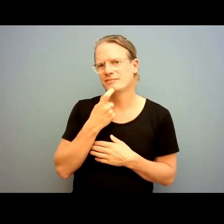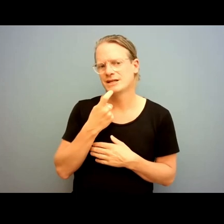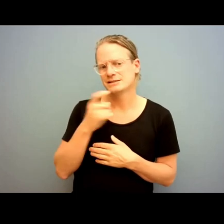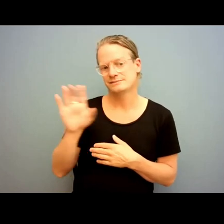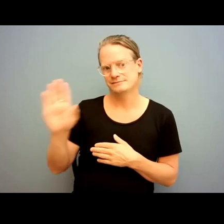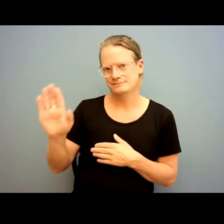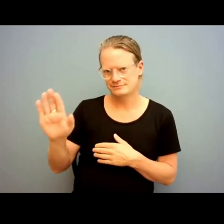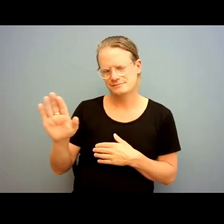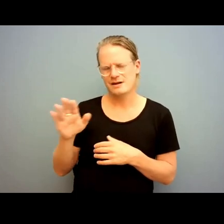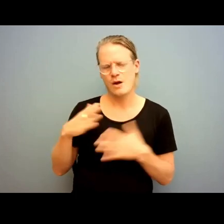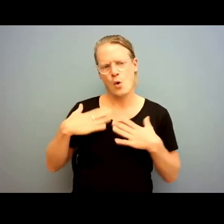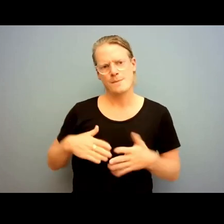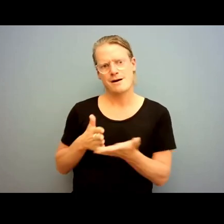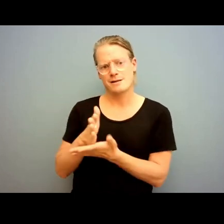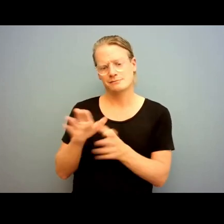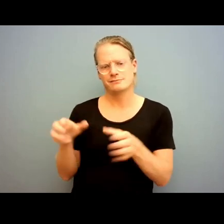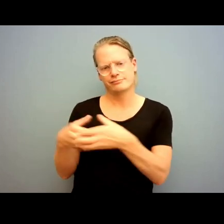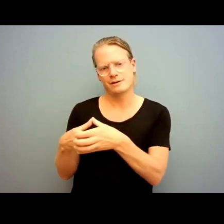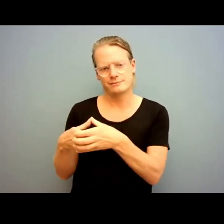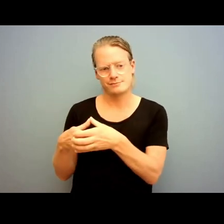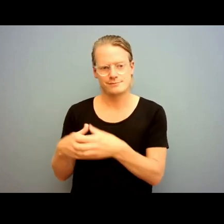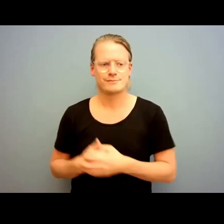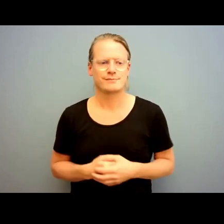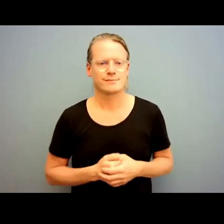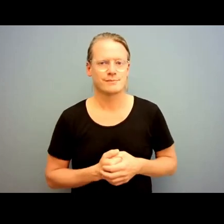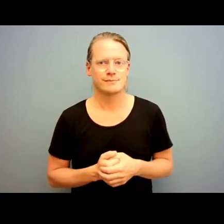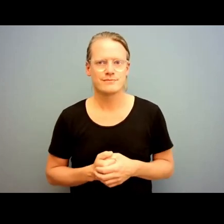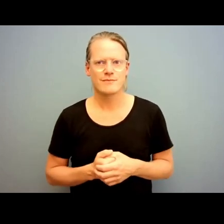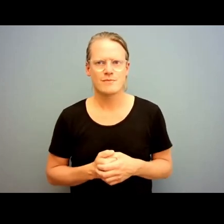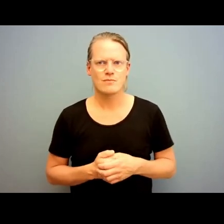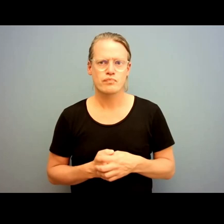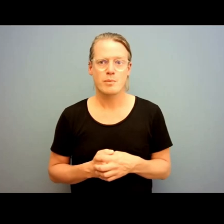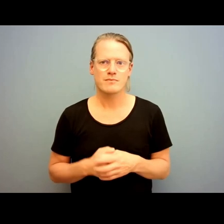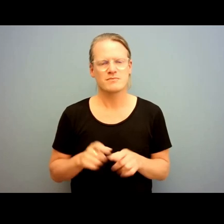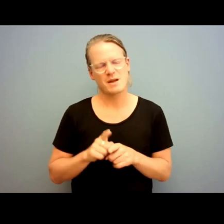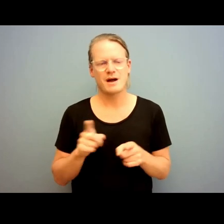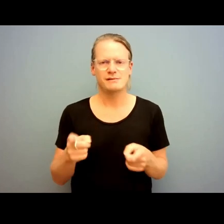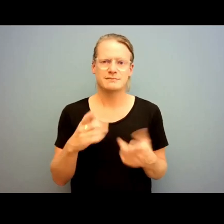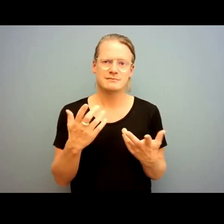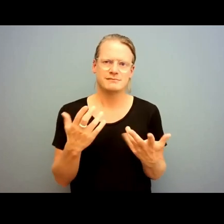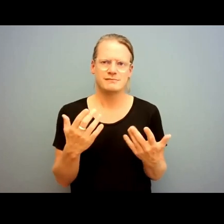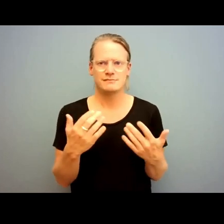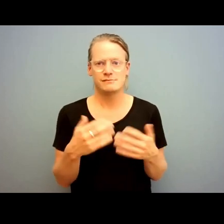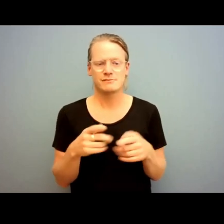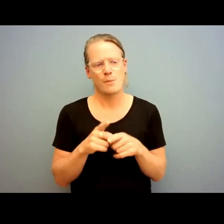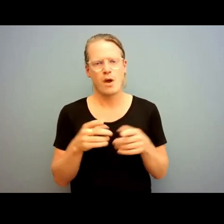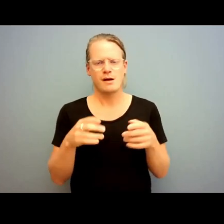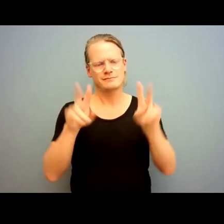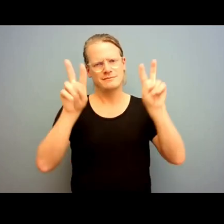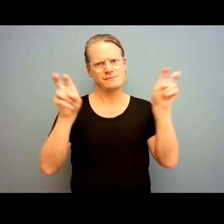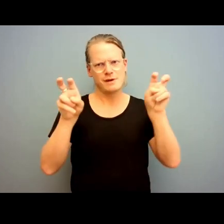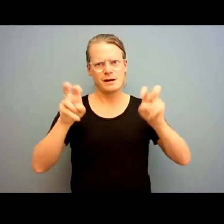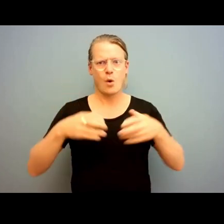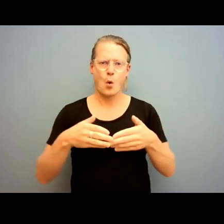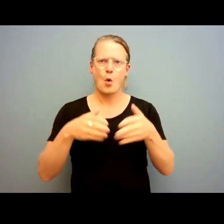is called Open About Dementia by Aldring og Helse and Helsedirektoratet in Norway.